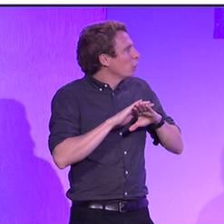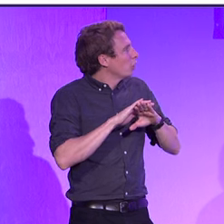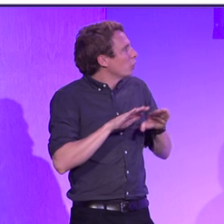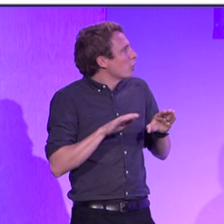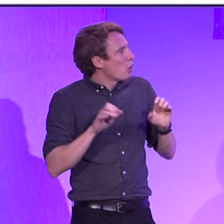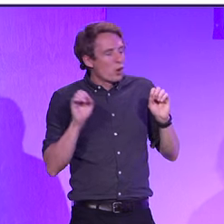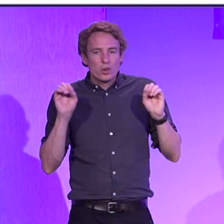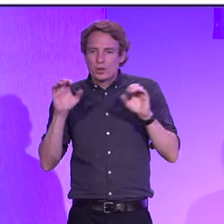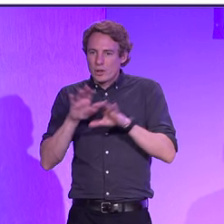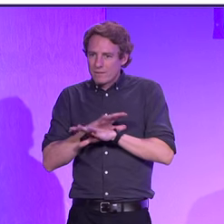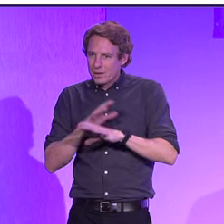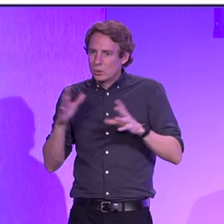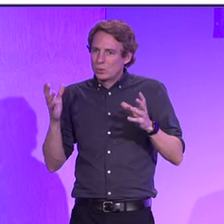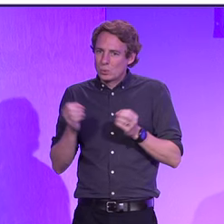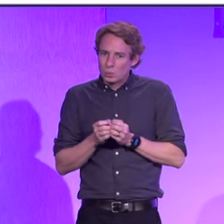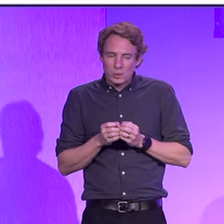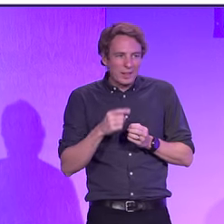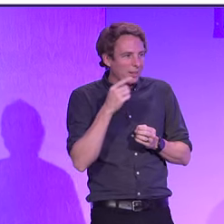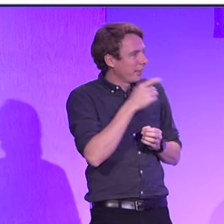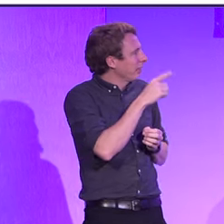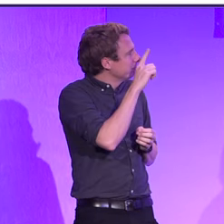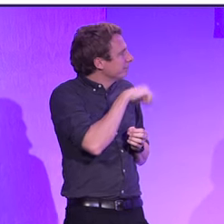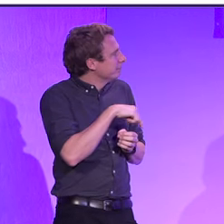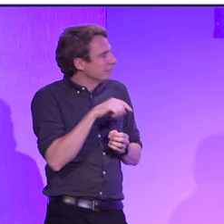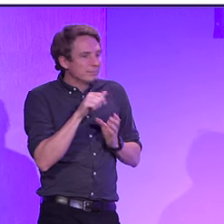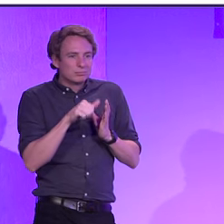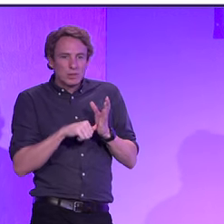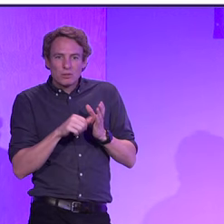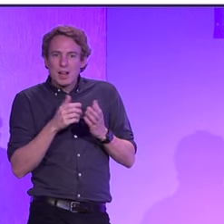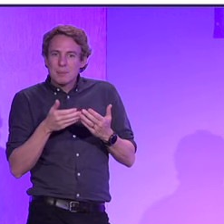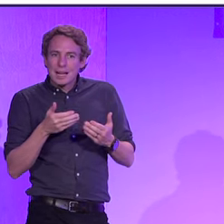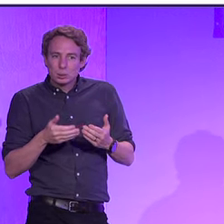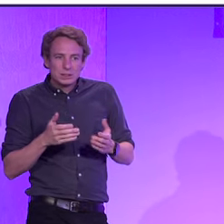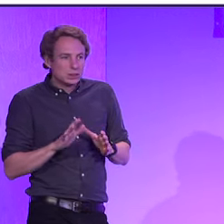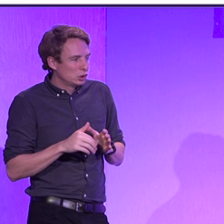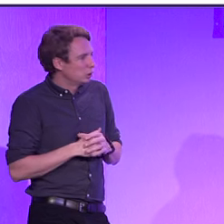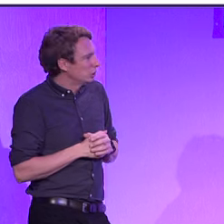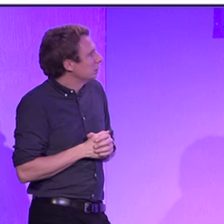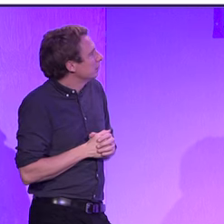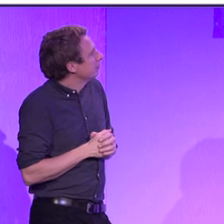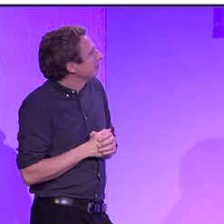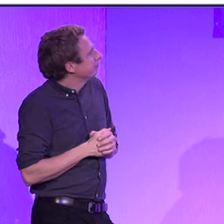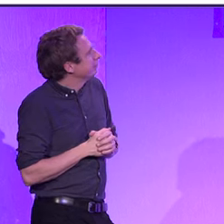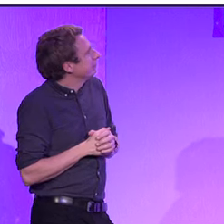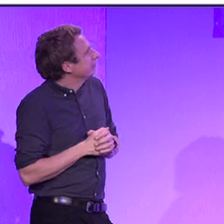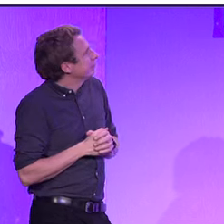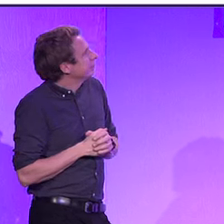this esoteric programming language, the Chef programming language. This one